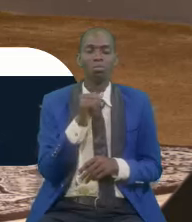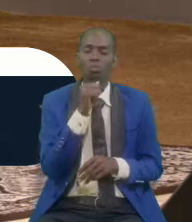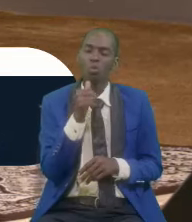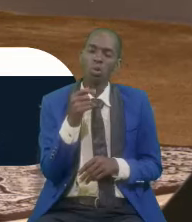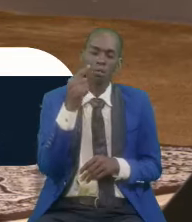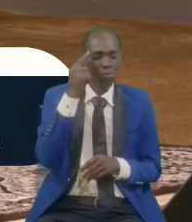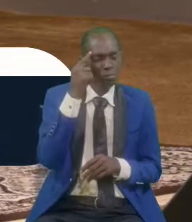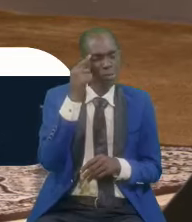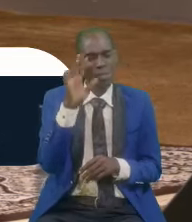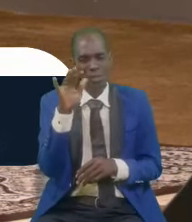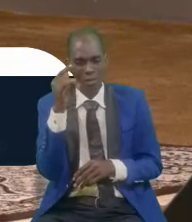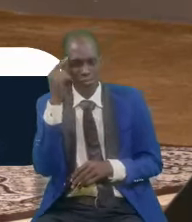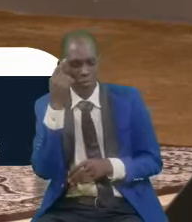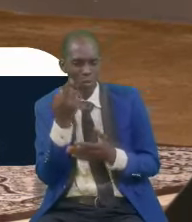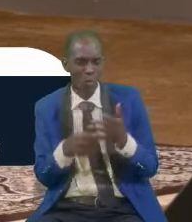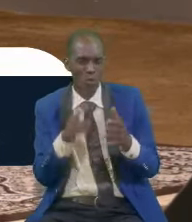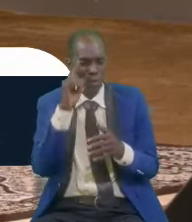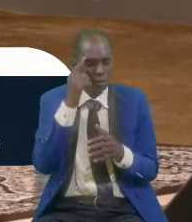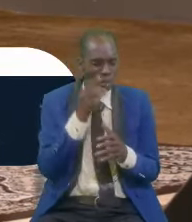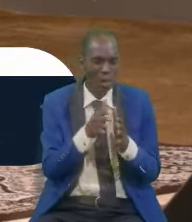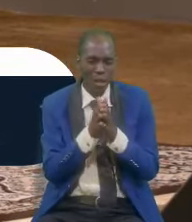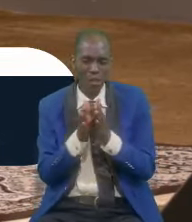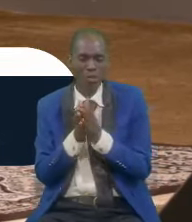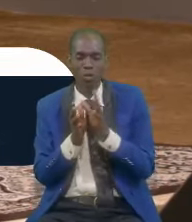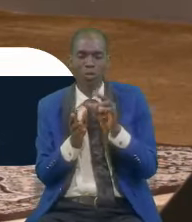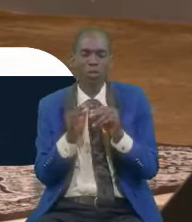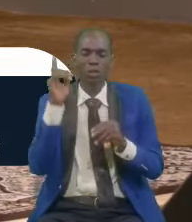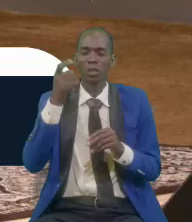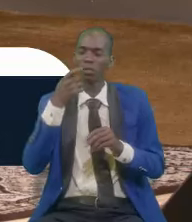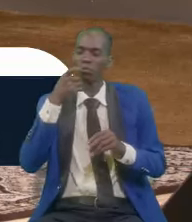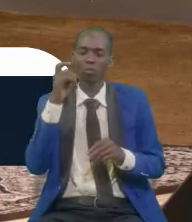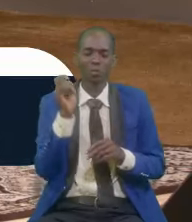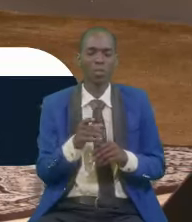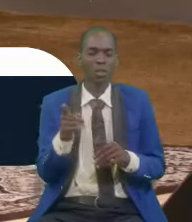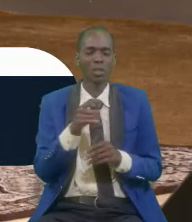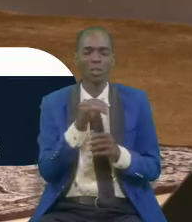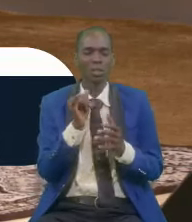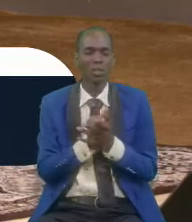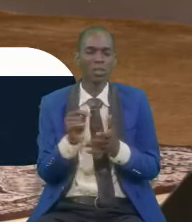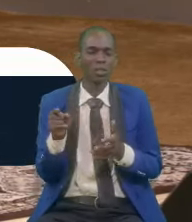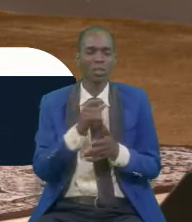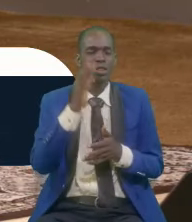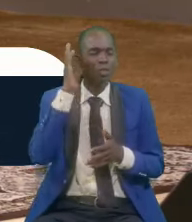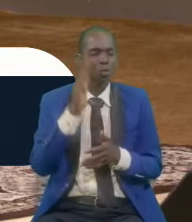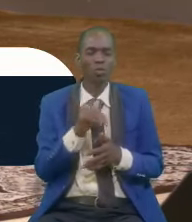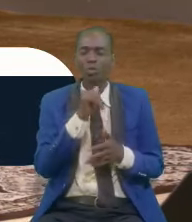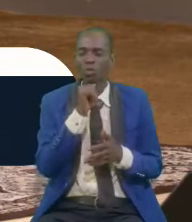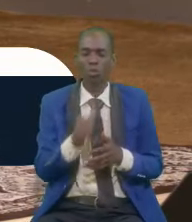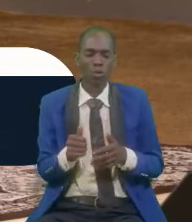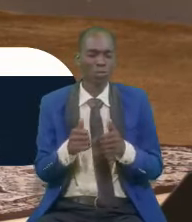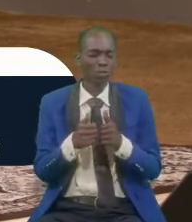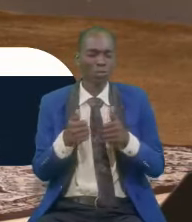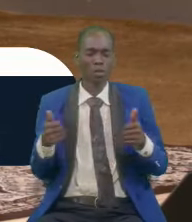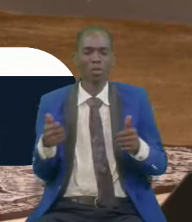what do you think about this? Commanded them that they should not depart from Jerusalem,